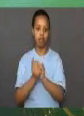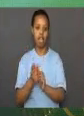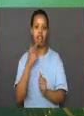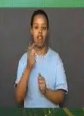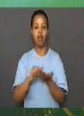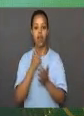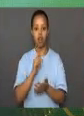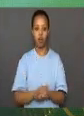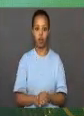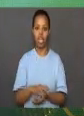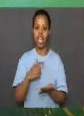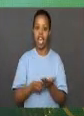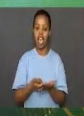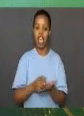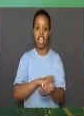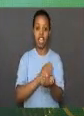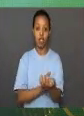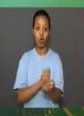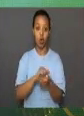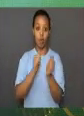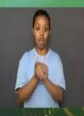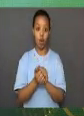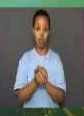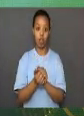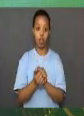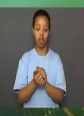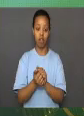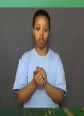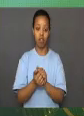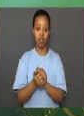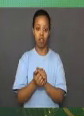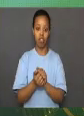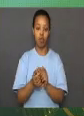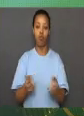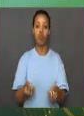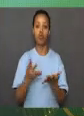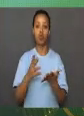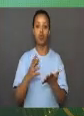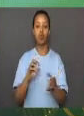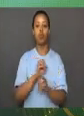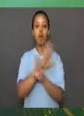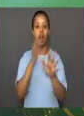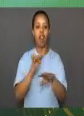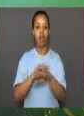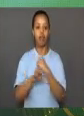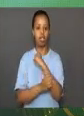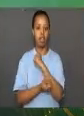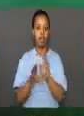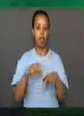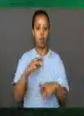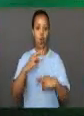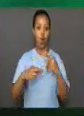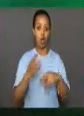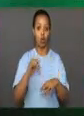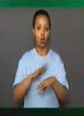The transduction of energy takes place in a series of light-dependent reactions.